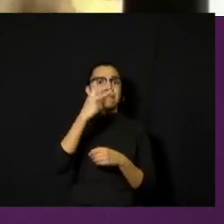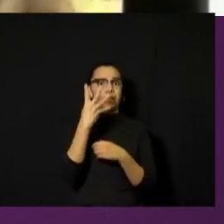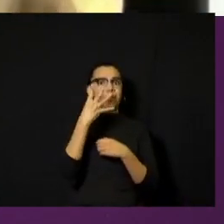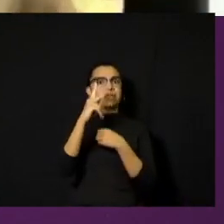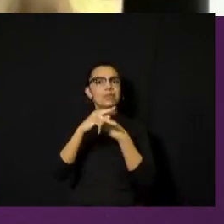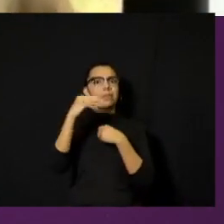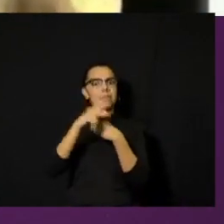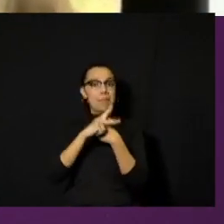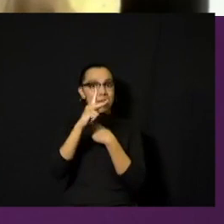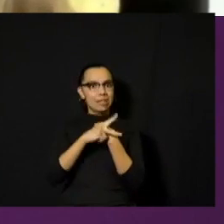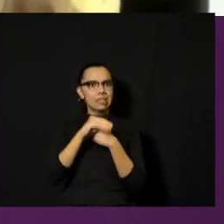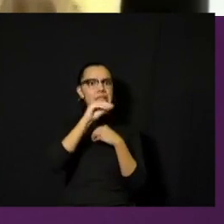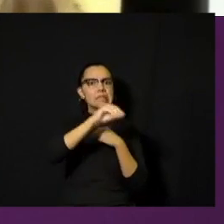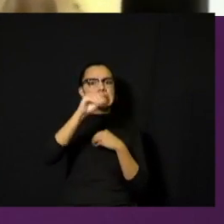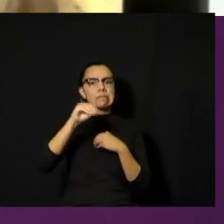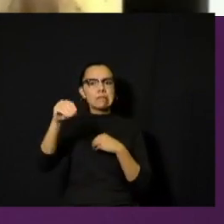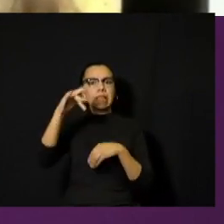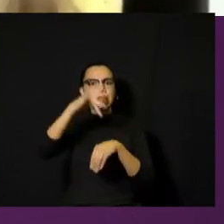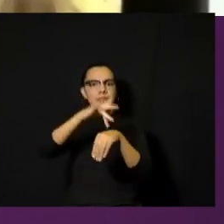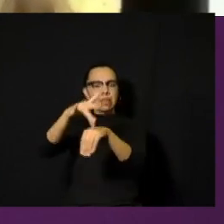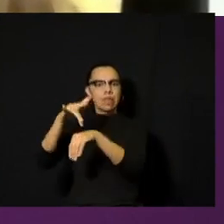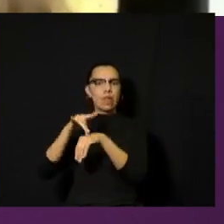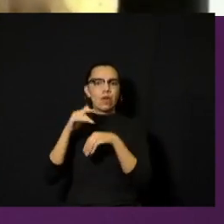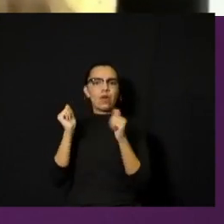Trips, I've been in 24 countries,